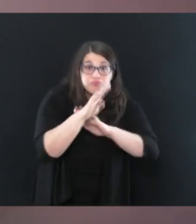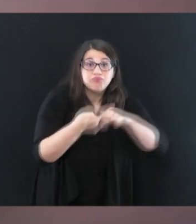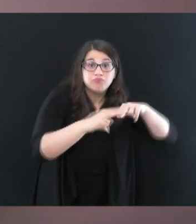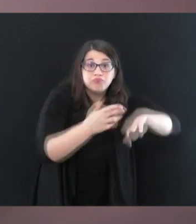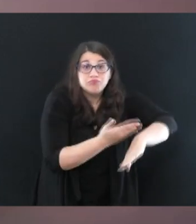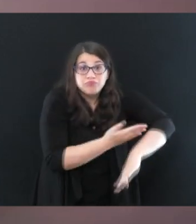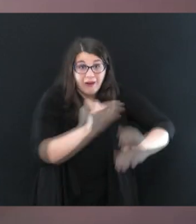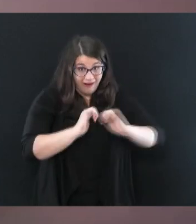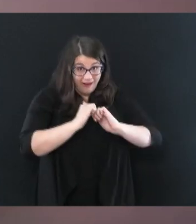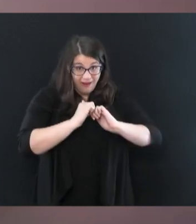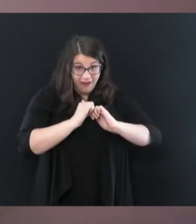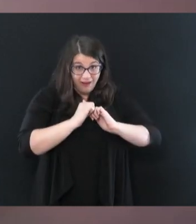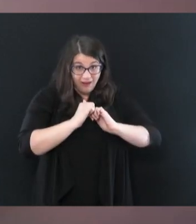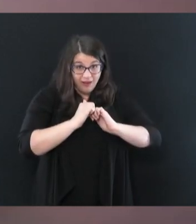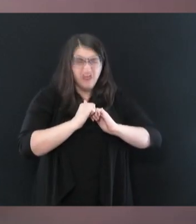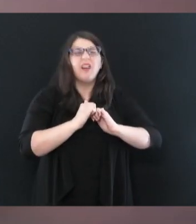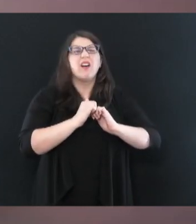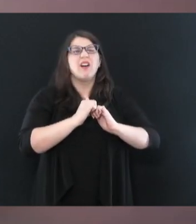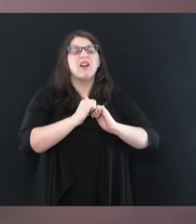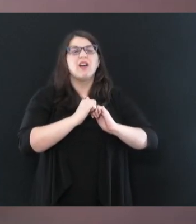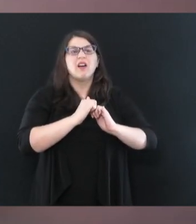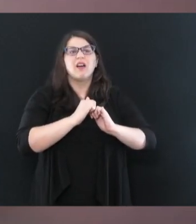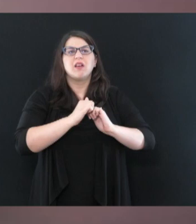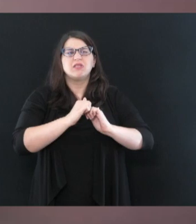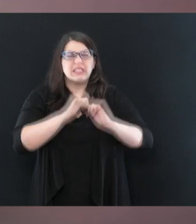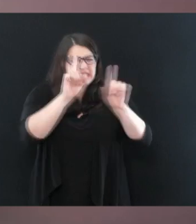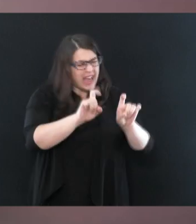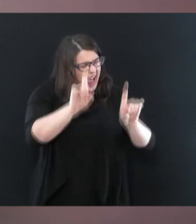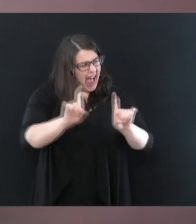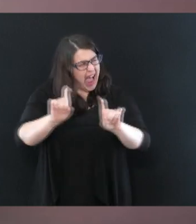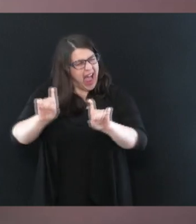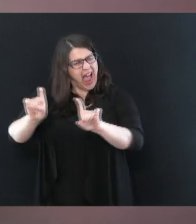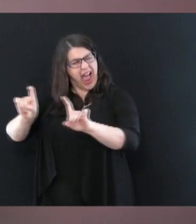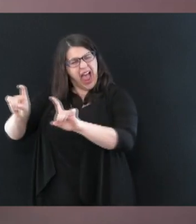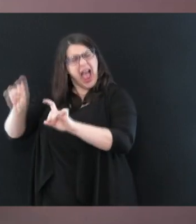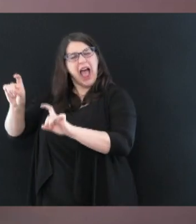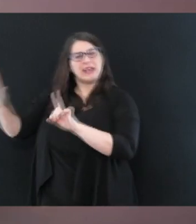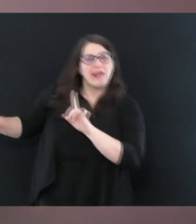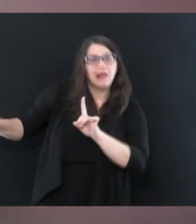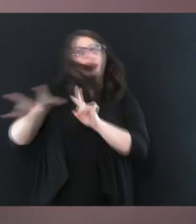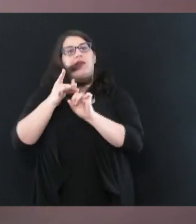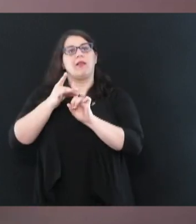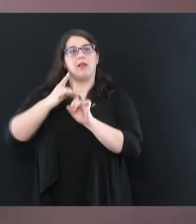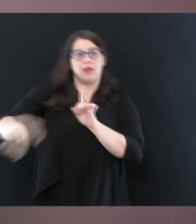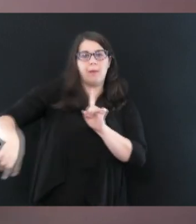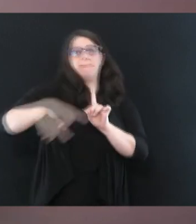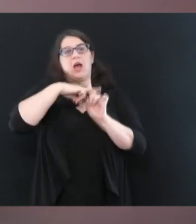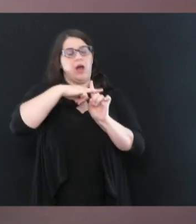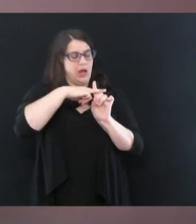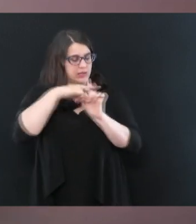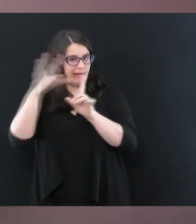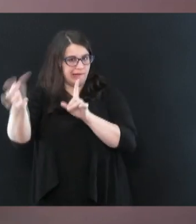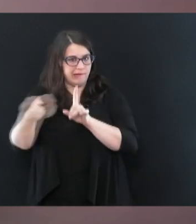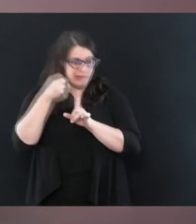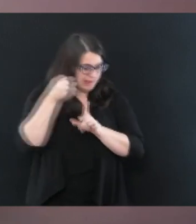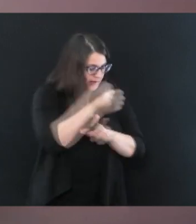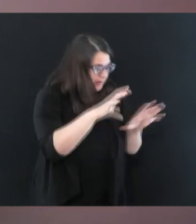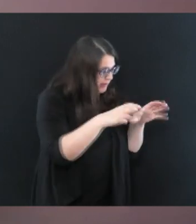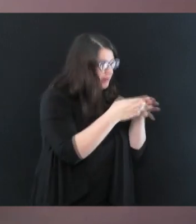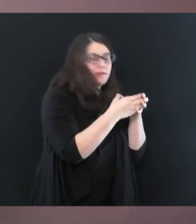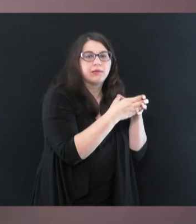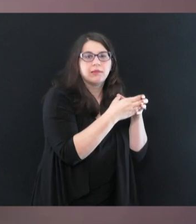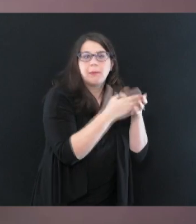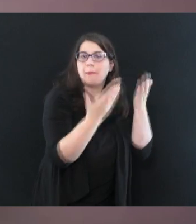stay healthy, is to identify those few people, that 5 to 9% of people who become